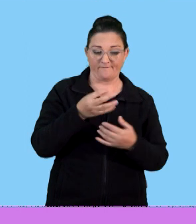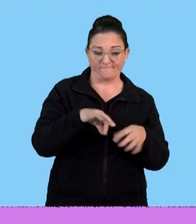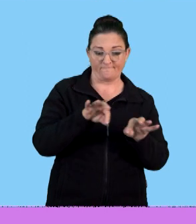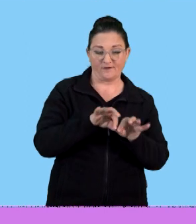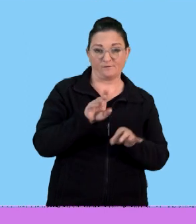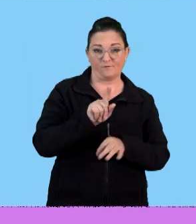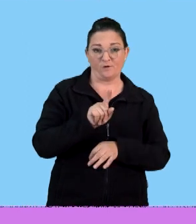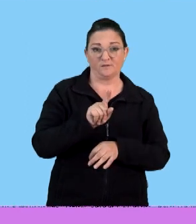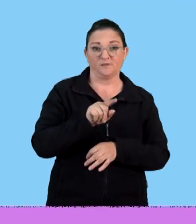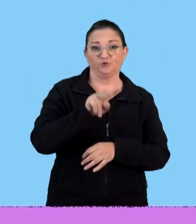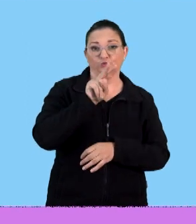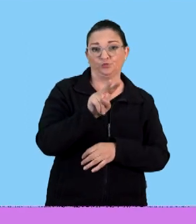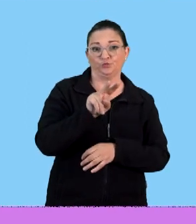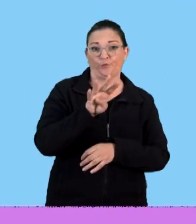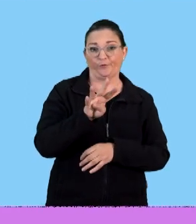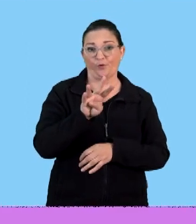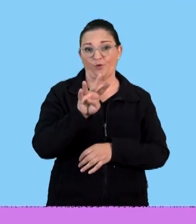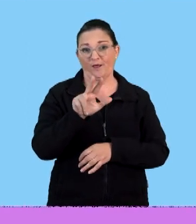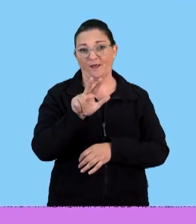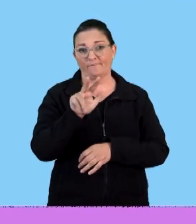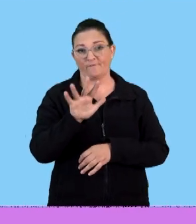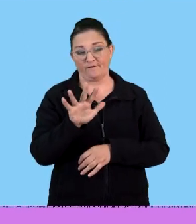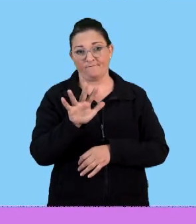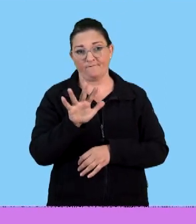there's F. F equals